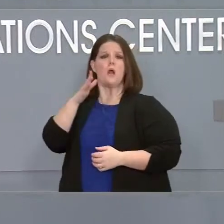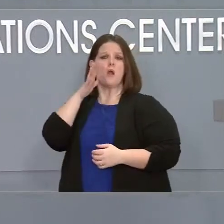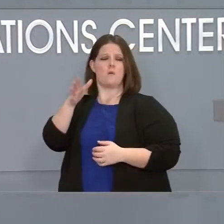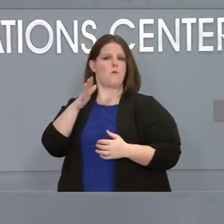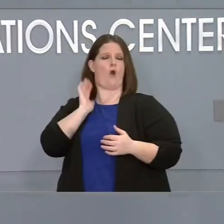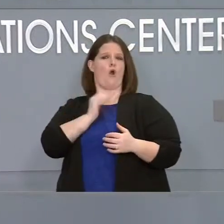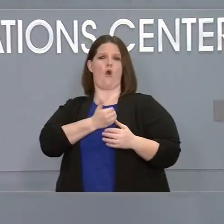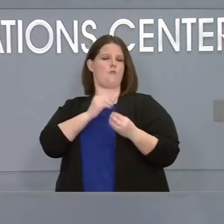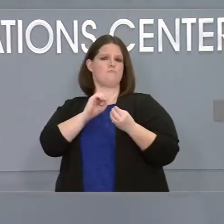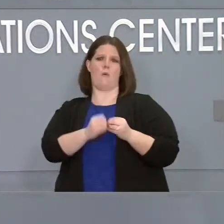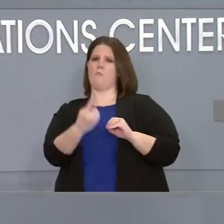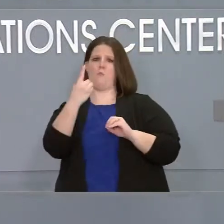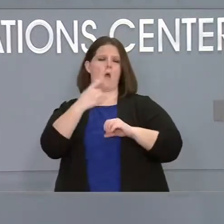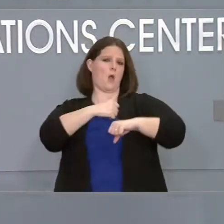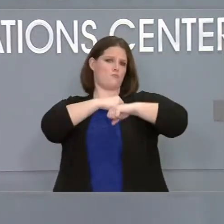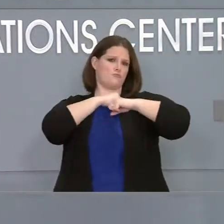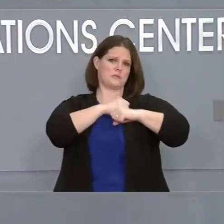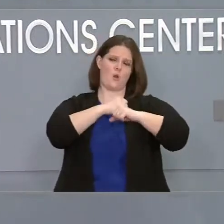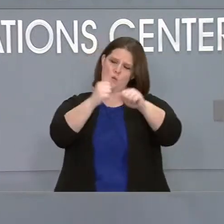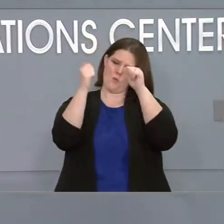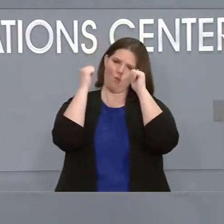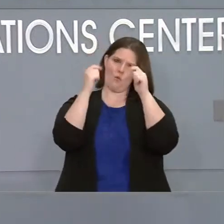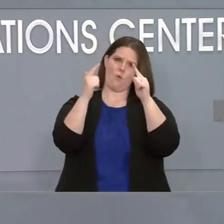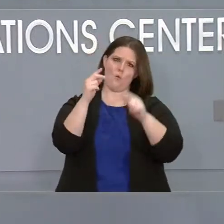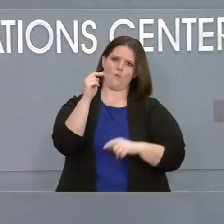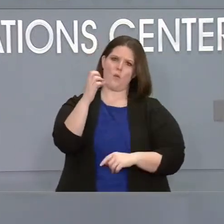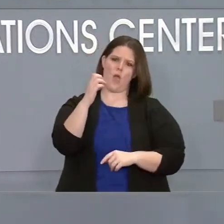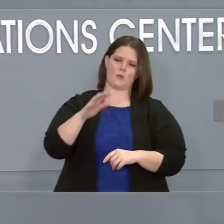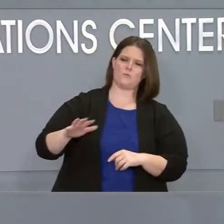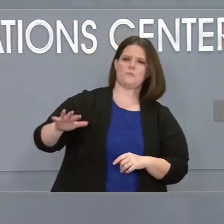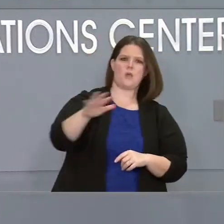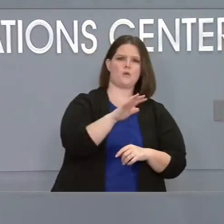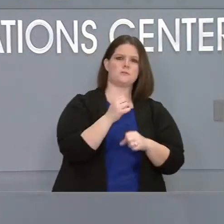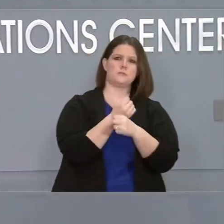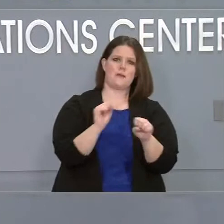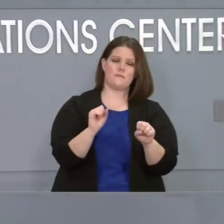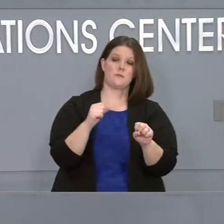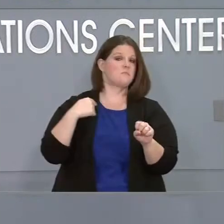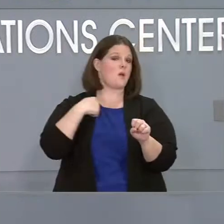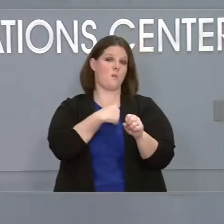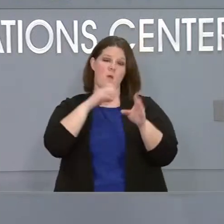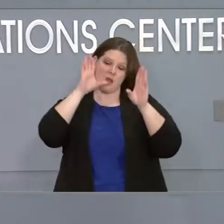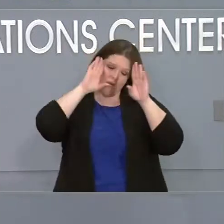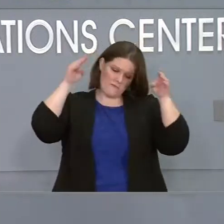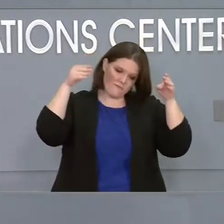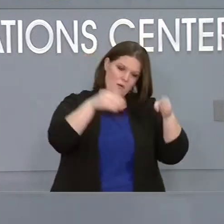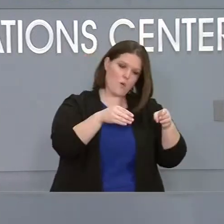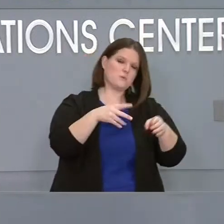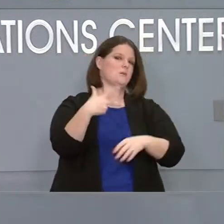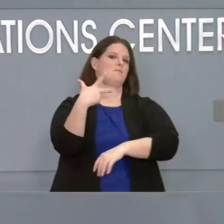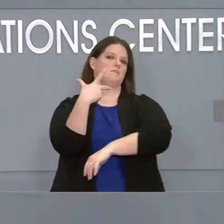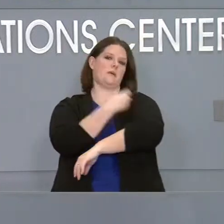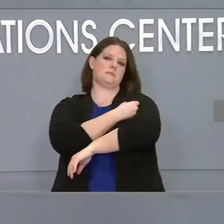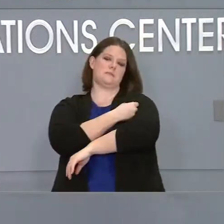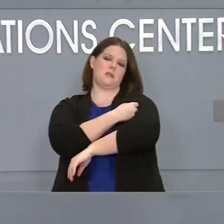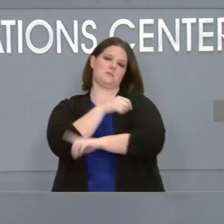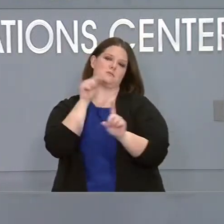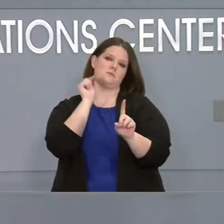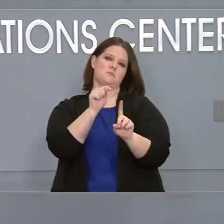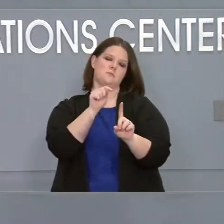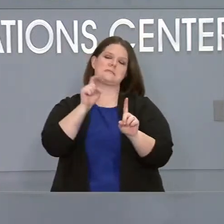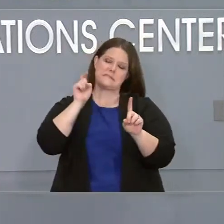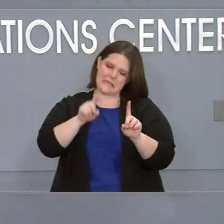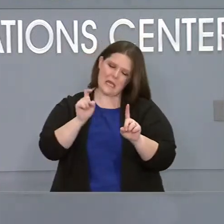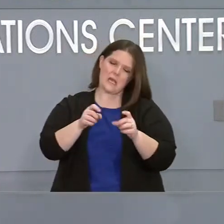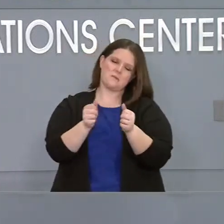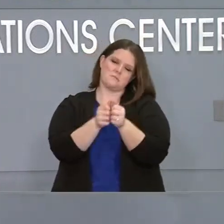the health and safety of North Carolinians. And right now, the vaccines are where we need to concentrate. Where